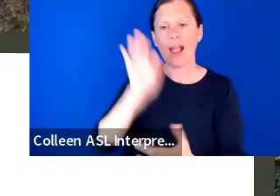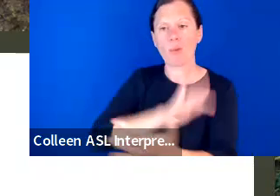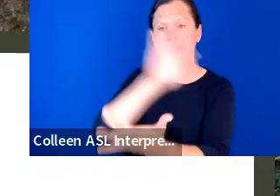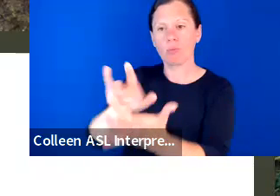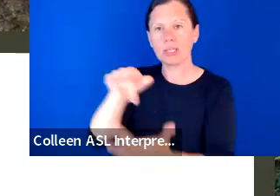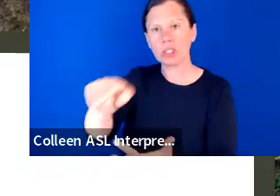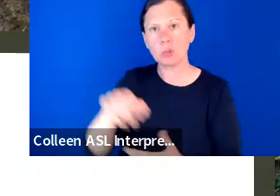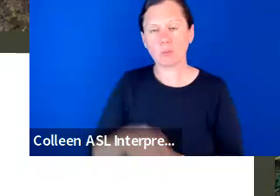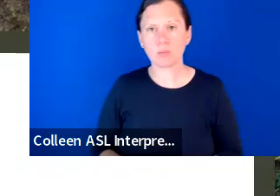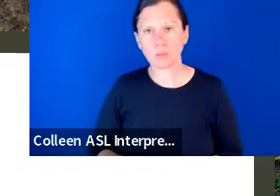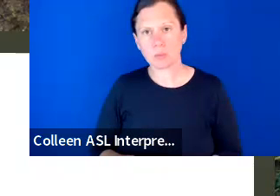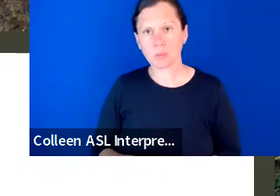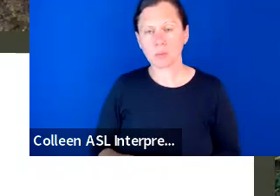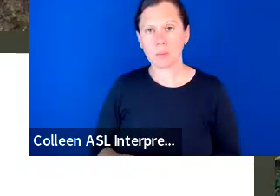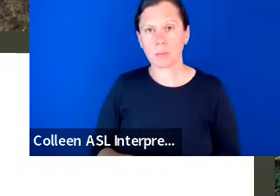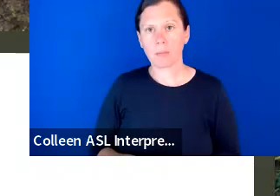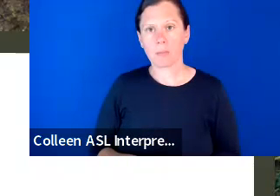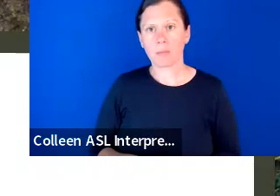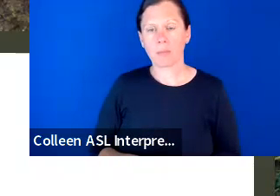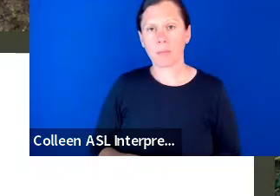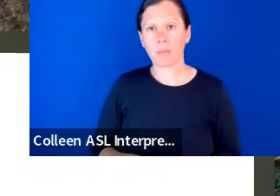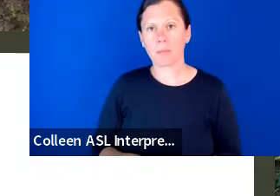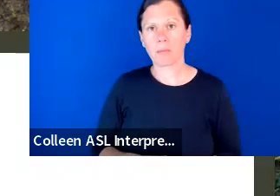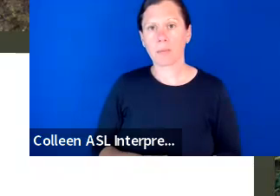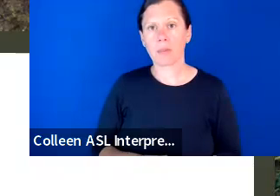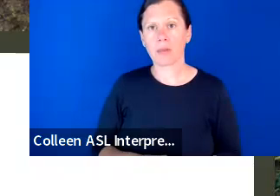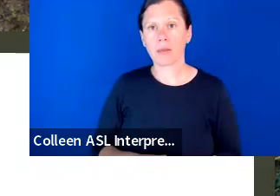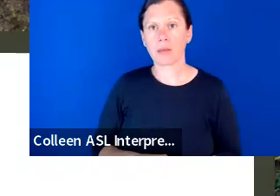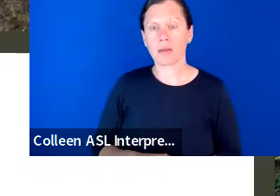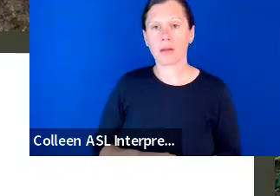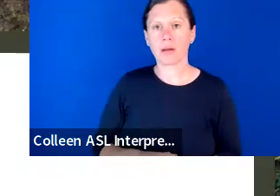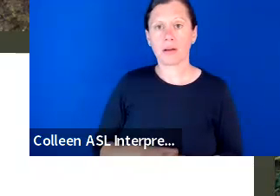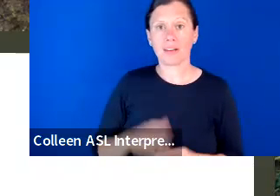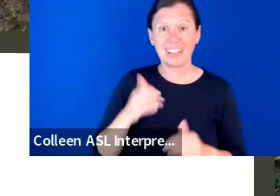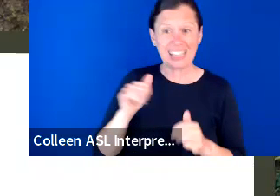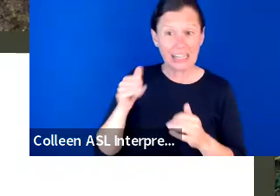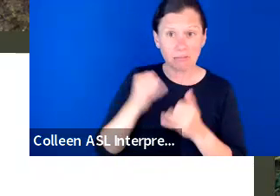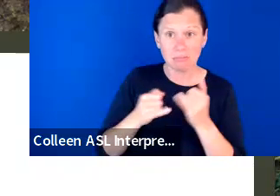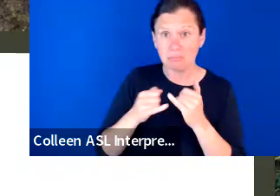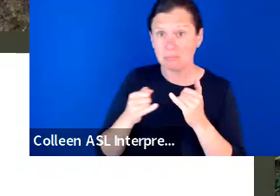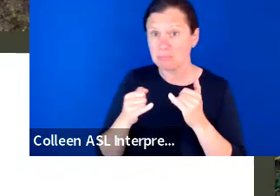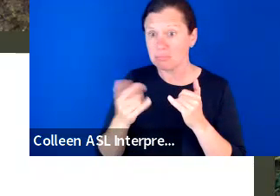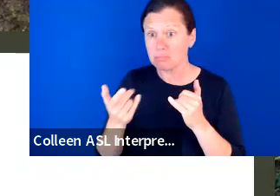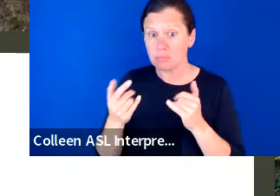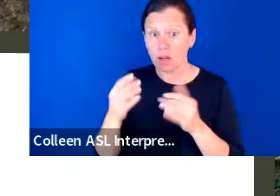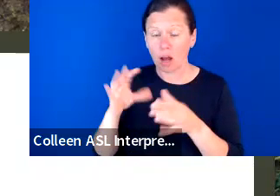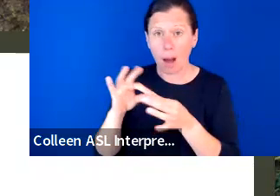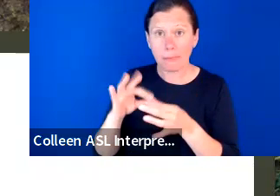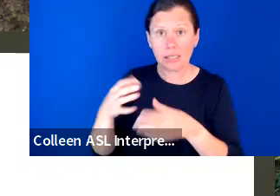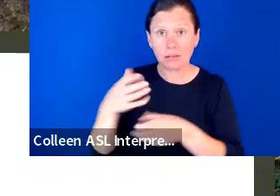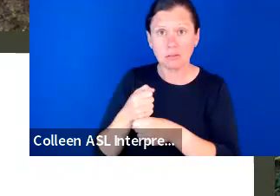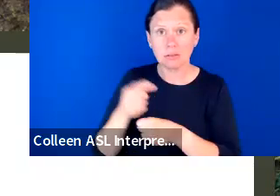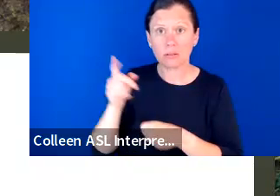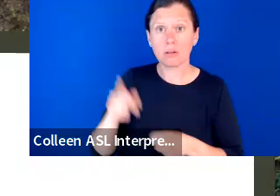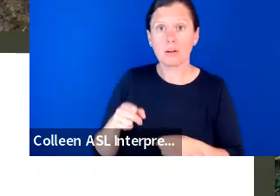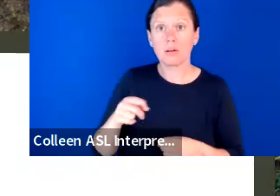All right, so before we close, here's just a quick recap of the many ways that most of us will be benefiting from WellCares. Of course, if